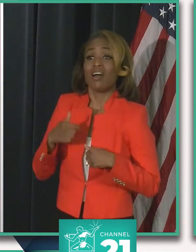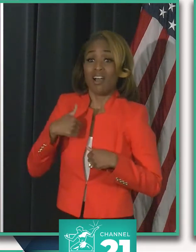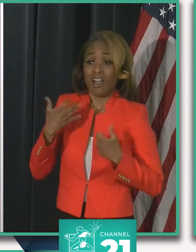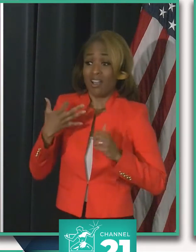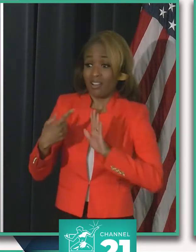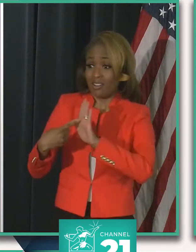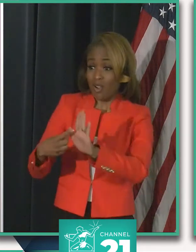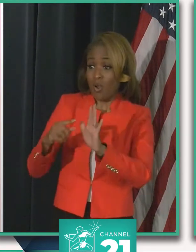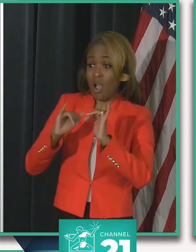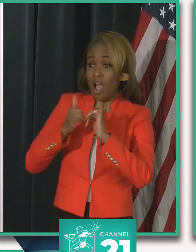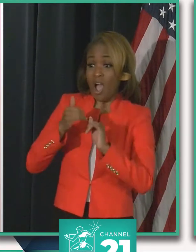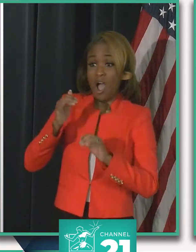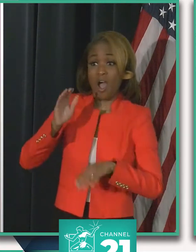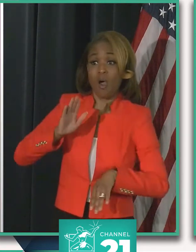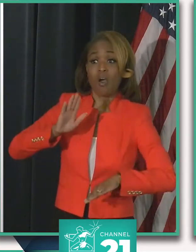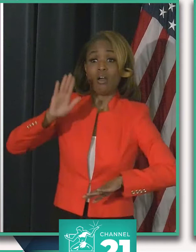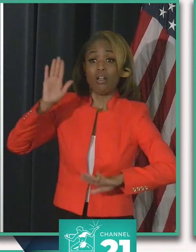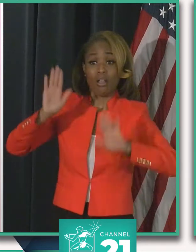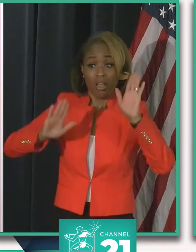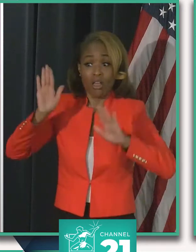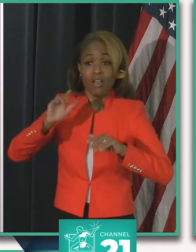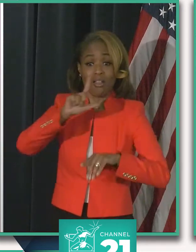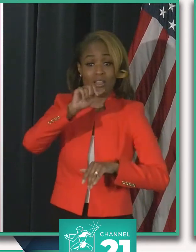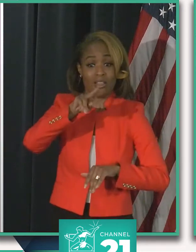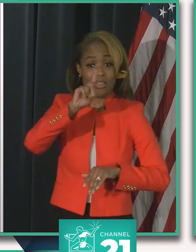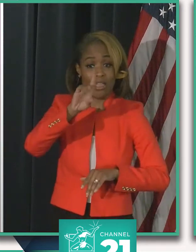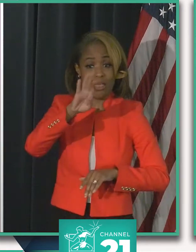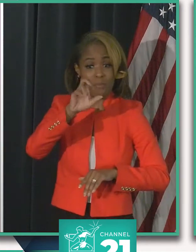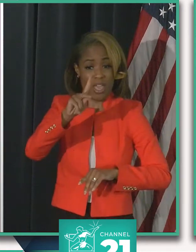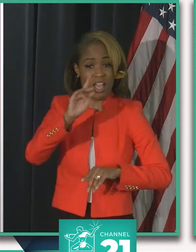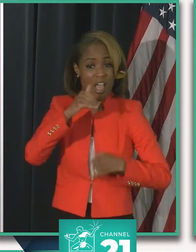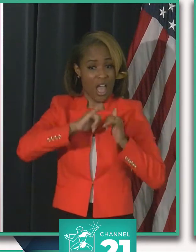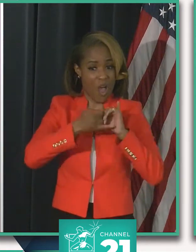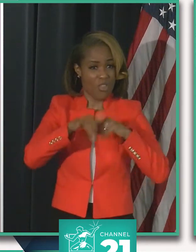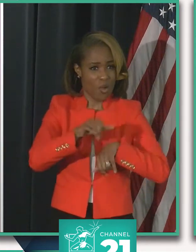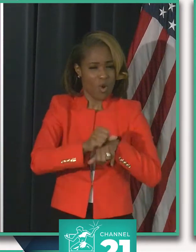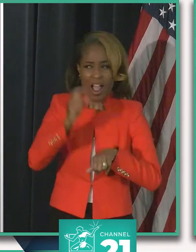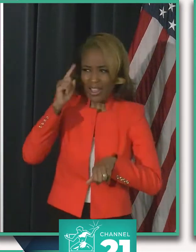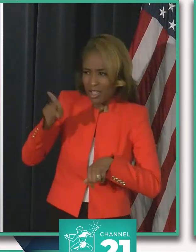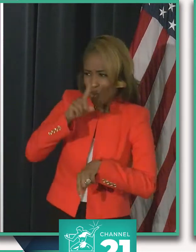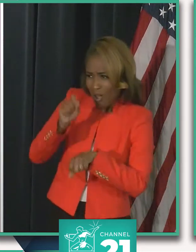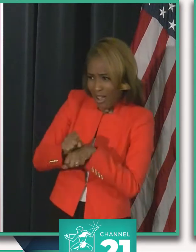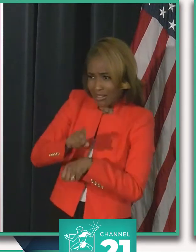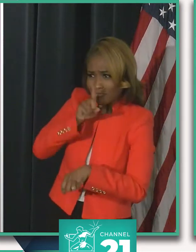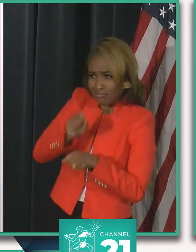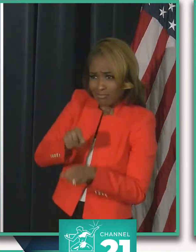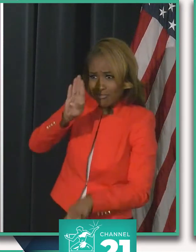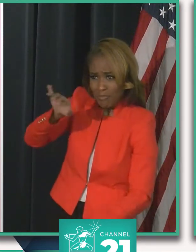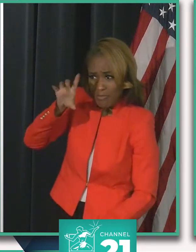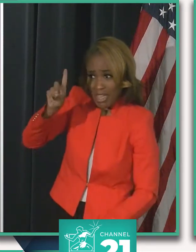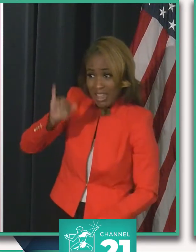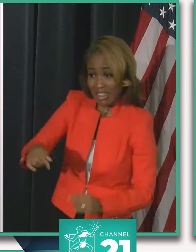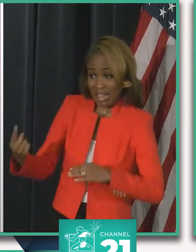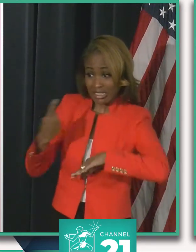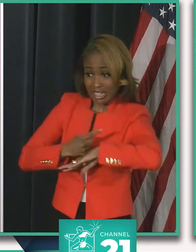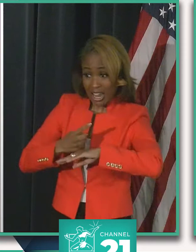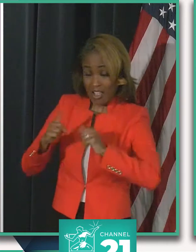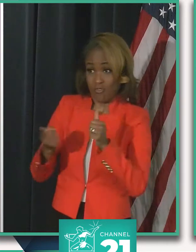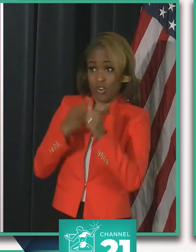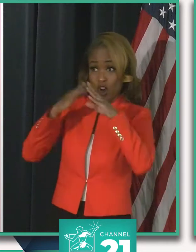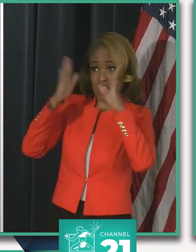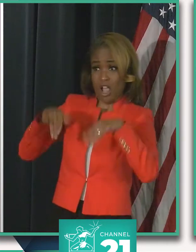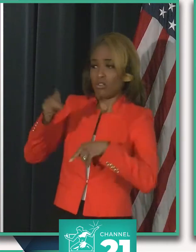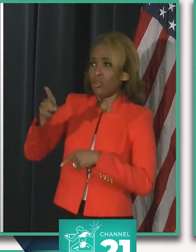the auction at the land bank worked. She took her phone. I think, Nicole, you actually bid that day on the first house, and you